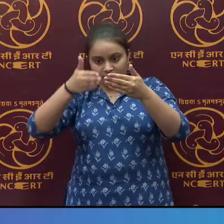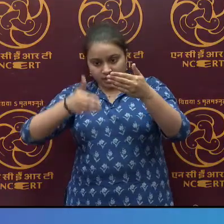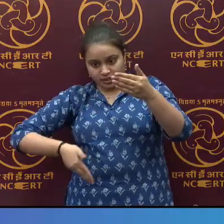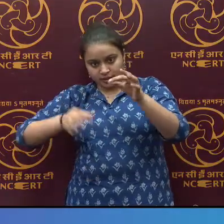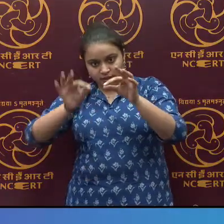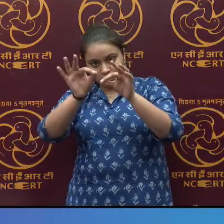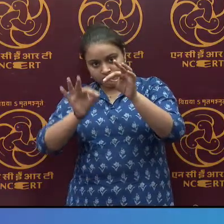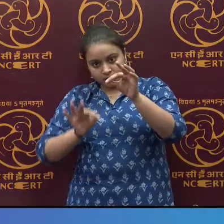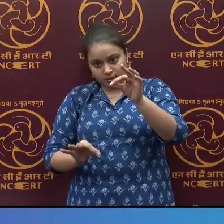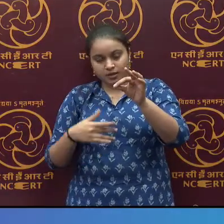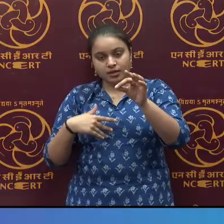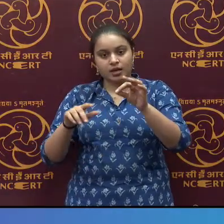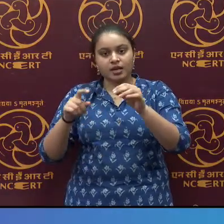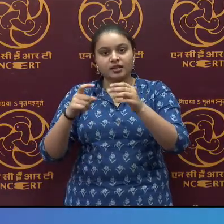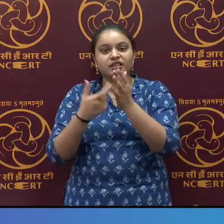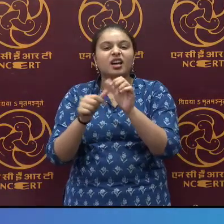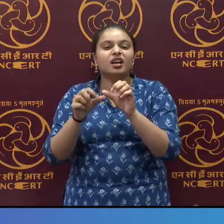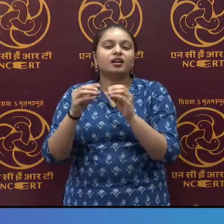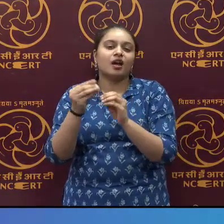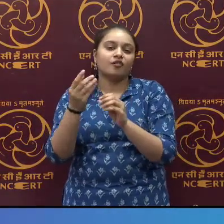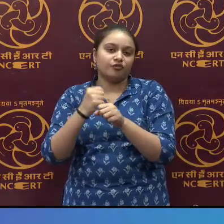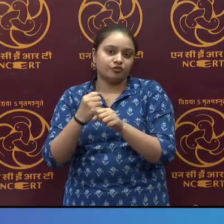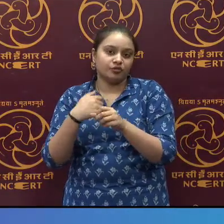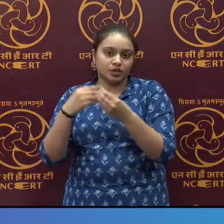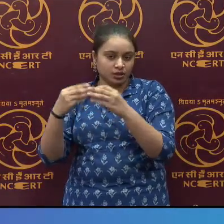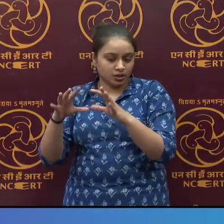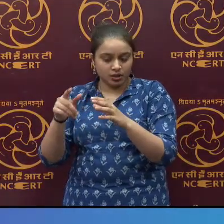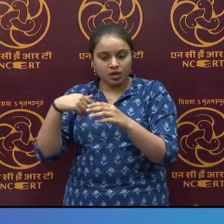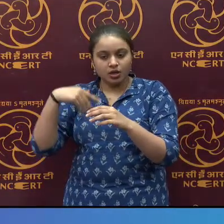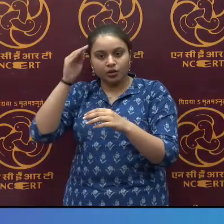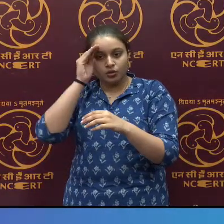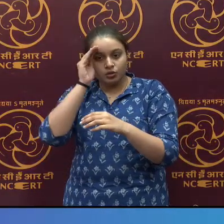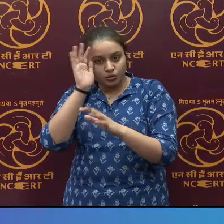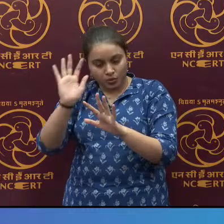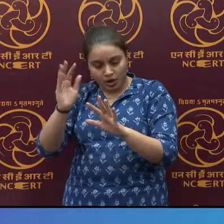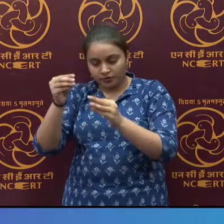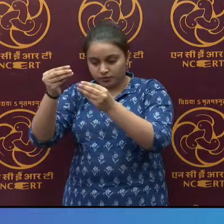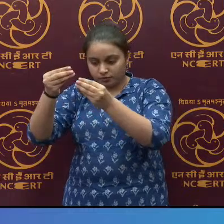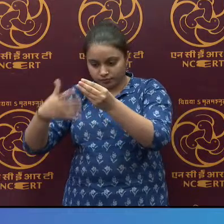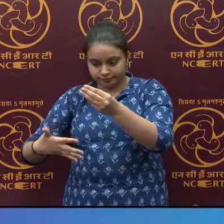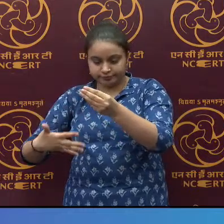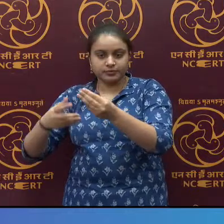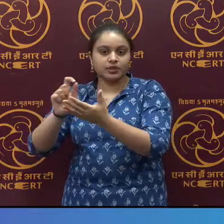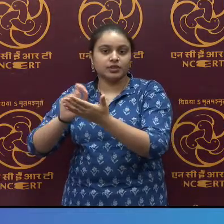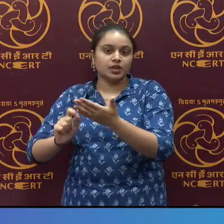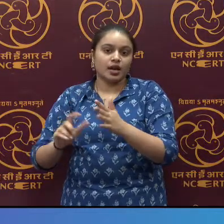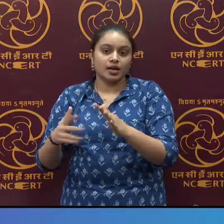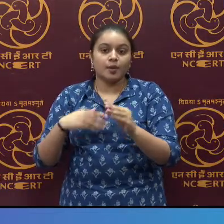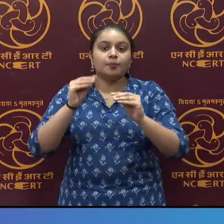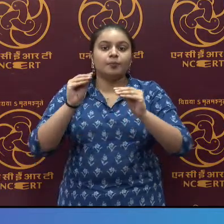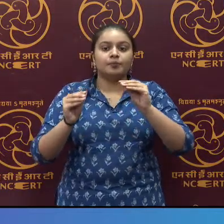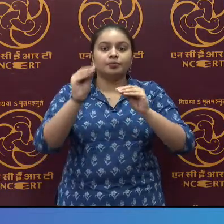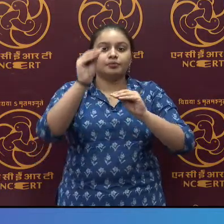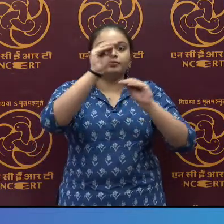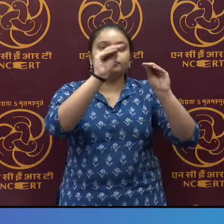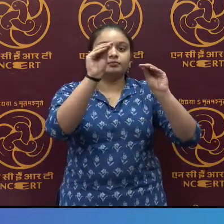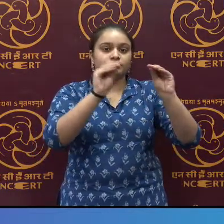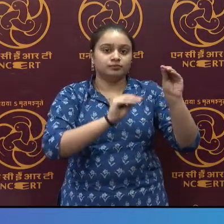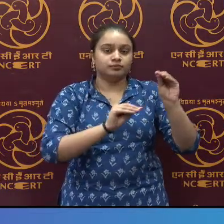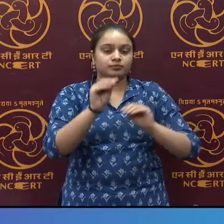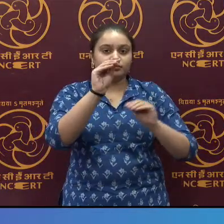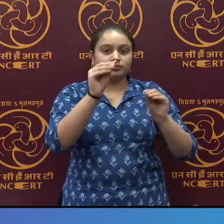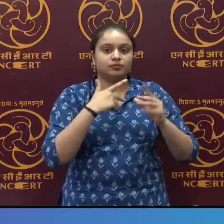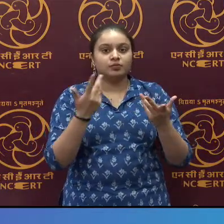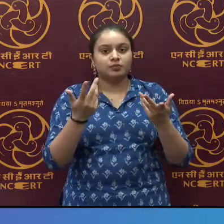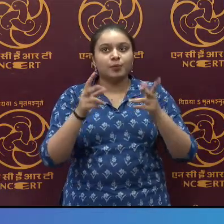rough space for yourself and write whatever you know about that topic in that rough space. Now arrange whatever you know, like there would be